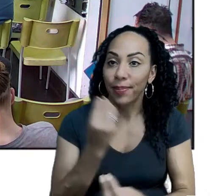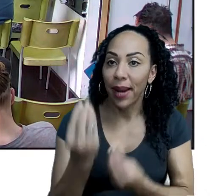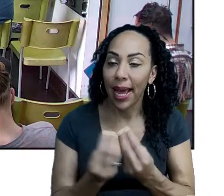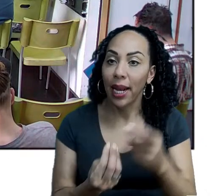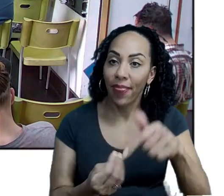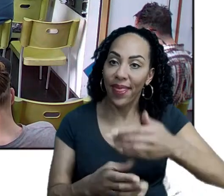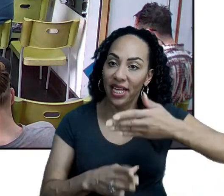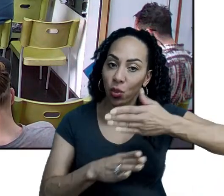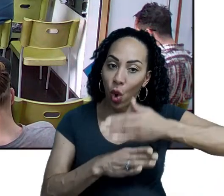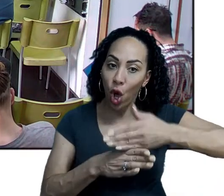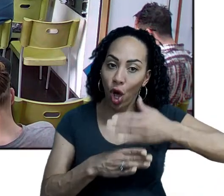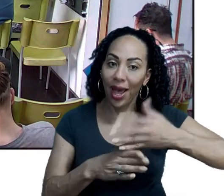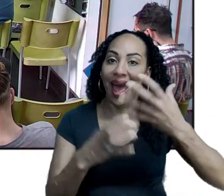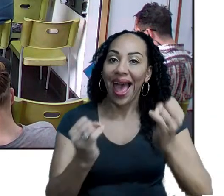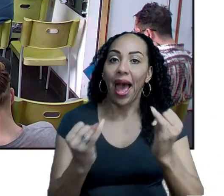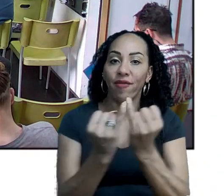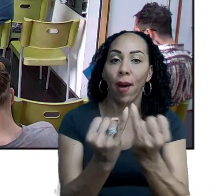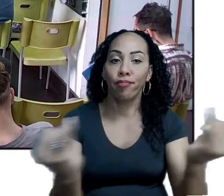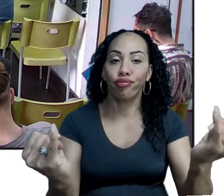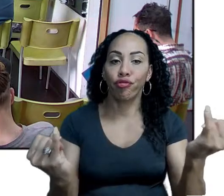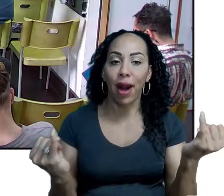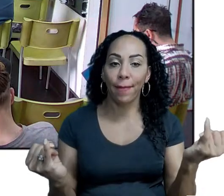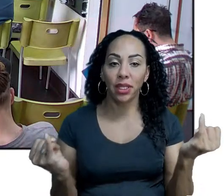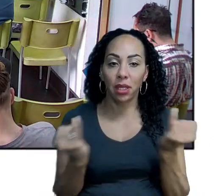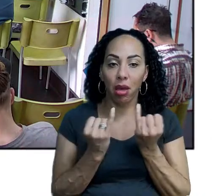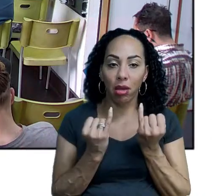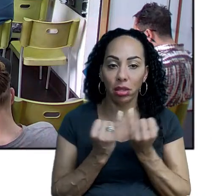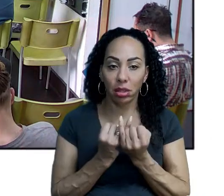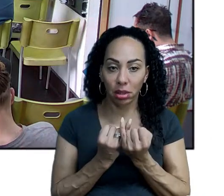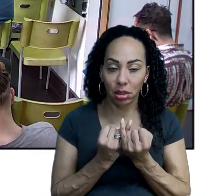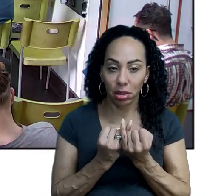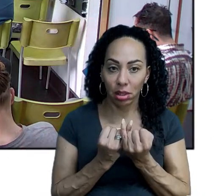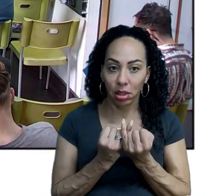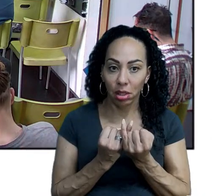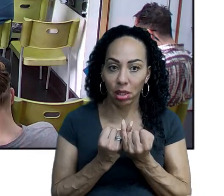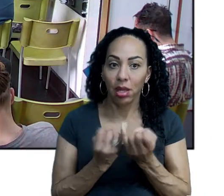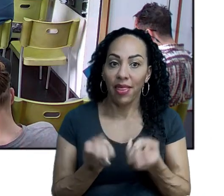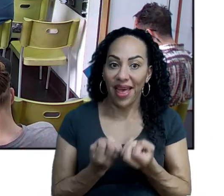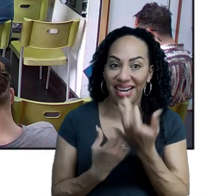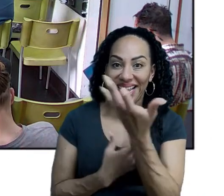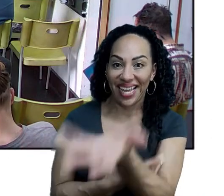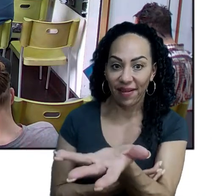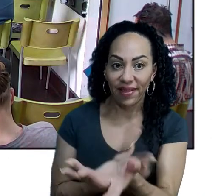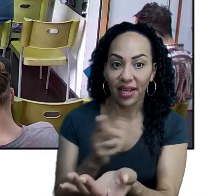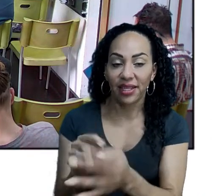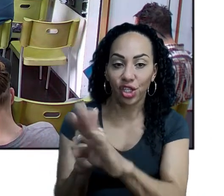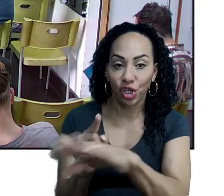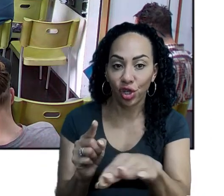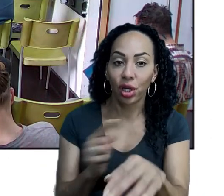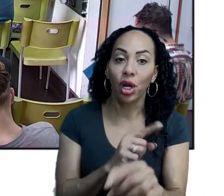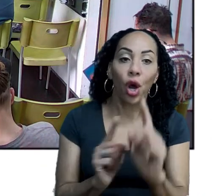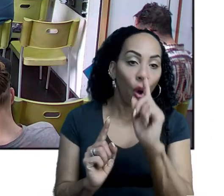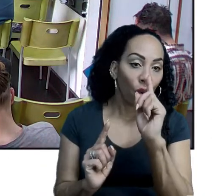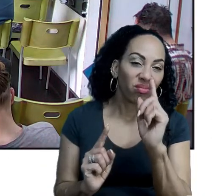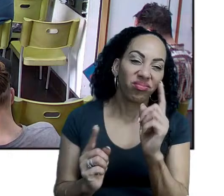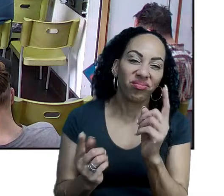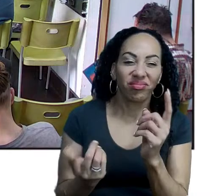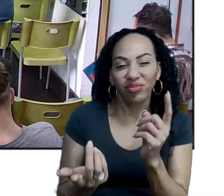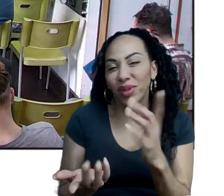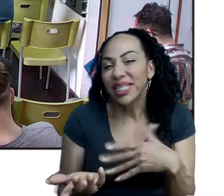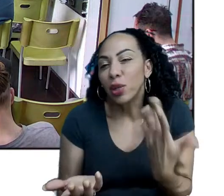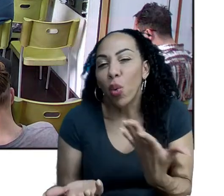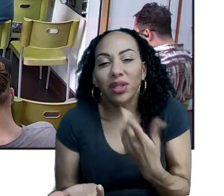Which again, seems like a simple thing to say, but I think it is actually an underused thing, kind of just going, we can't do this because, you know, this is going to